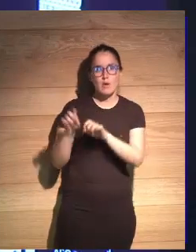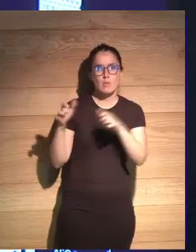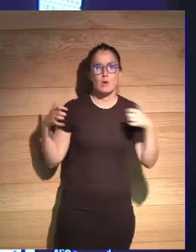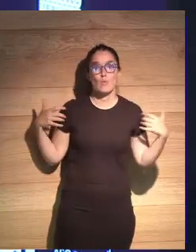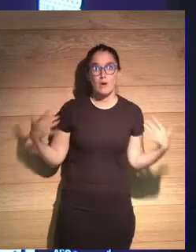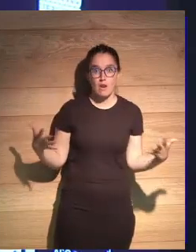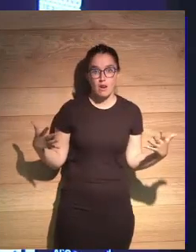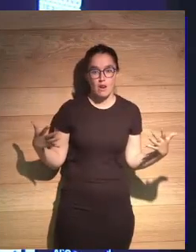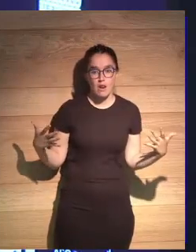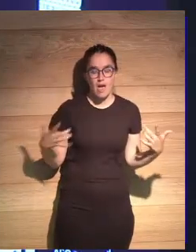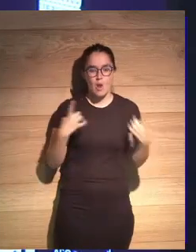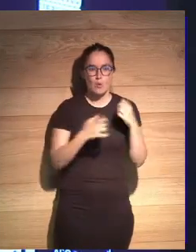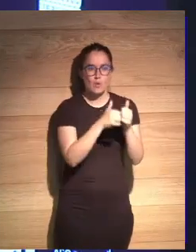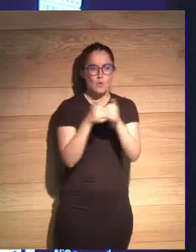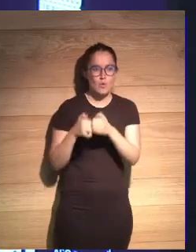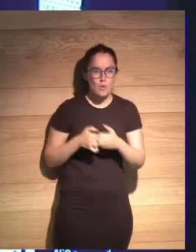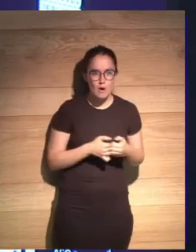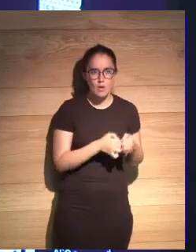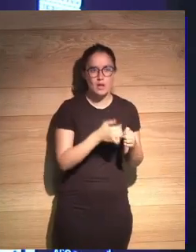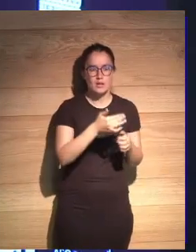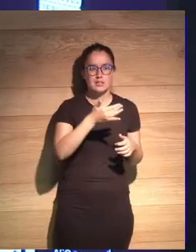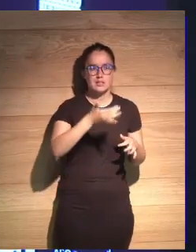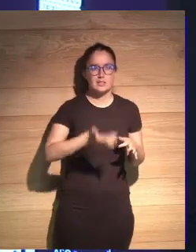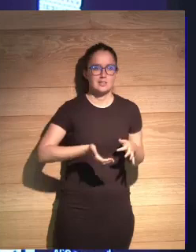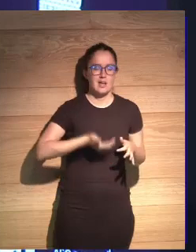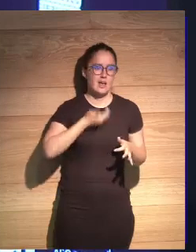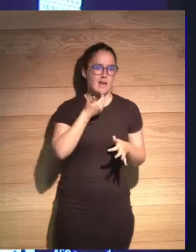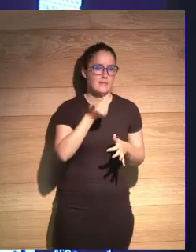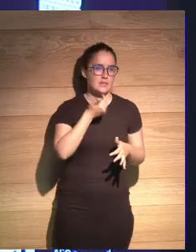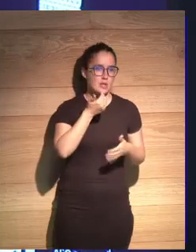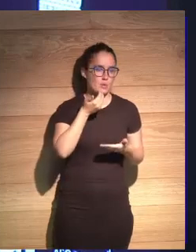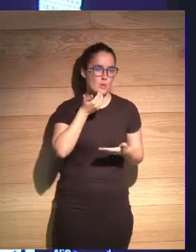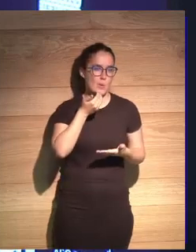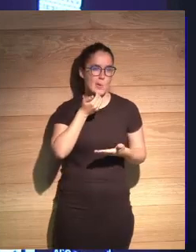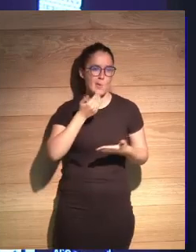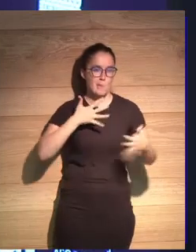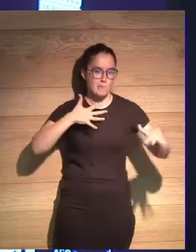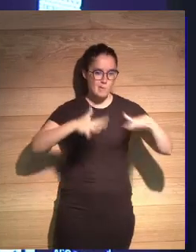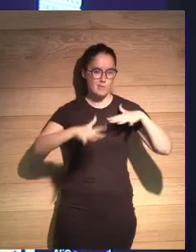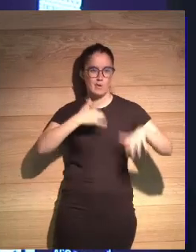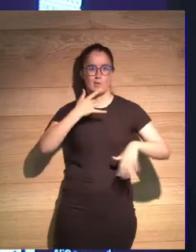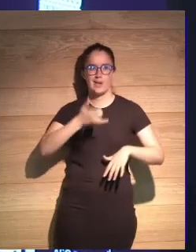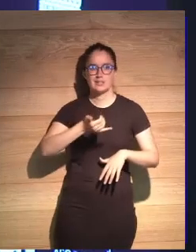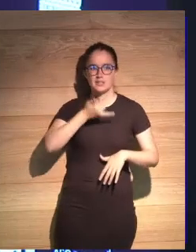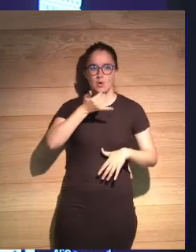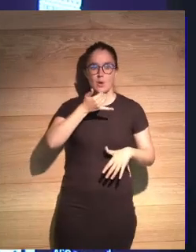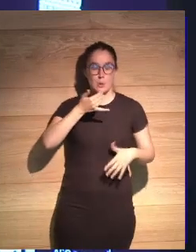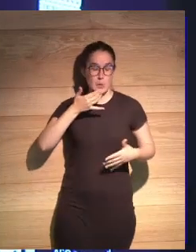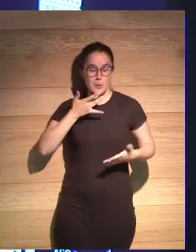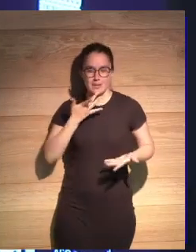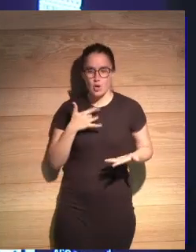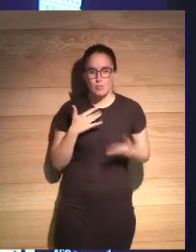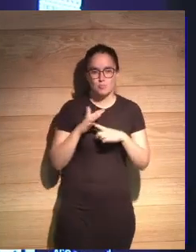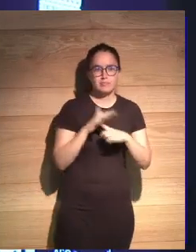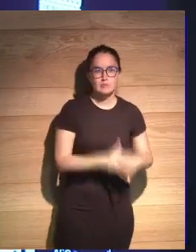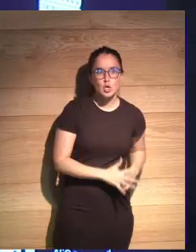the trials within the game. Now, we see here the problem. If when it comes to